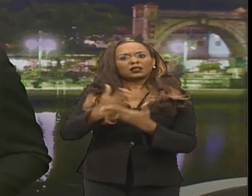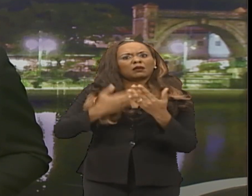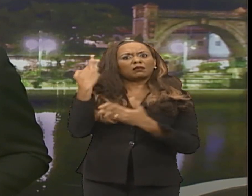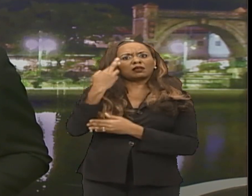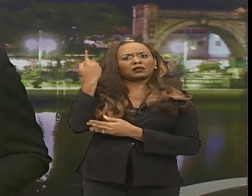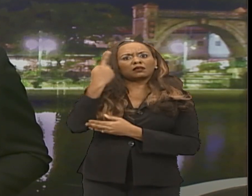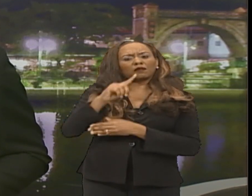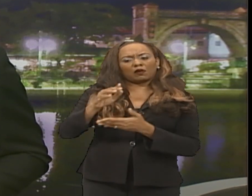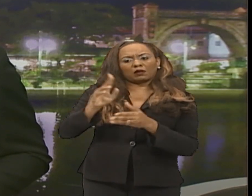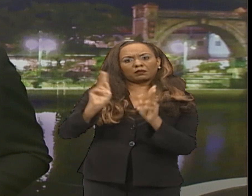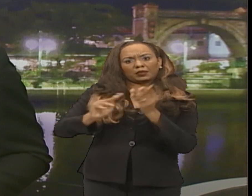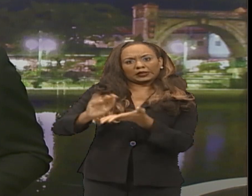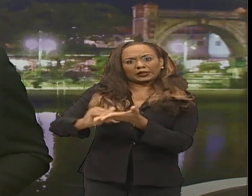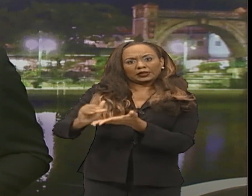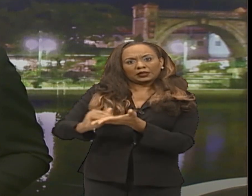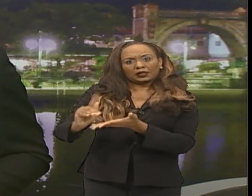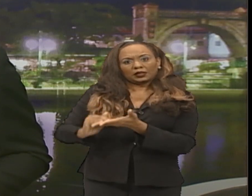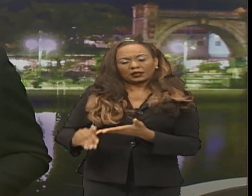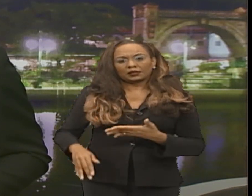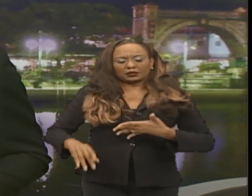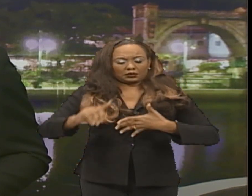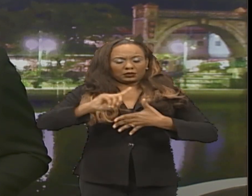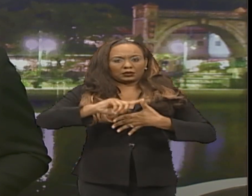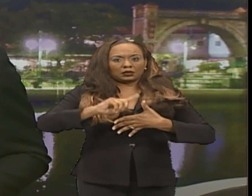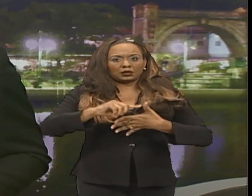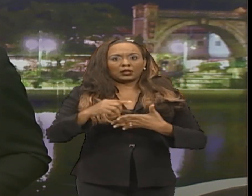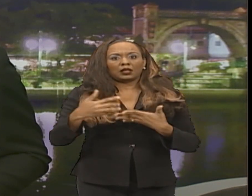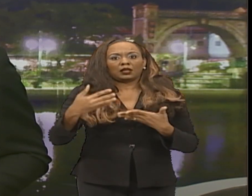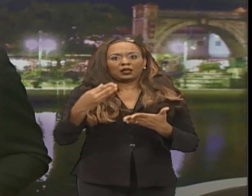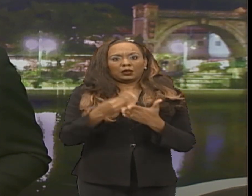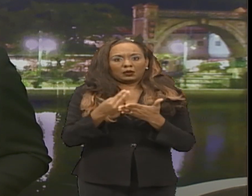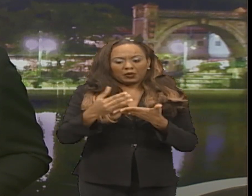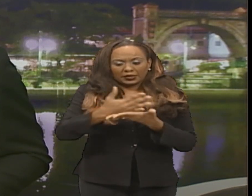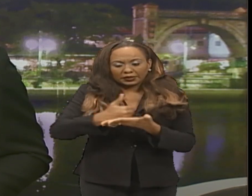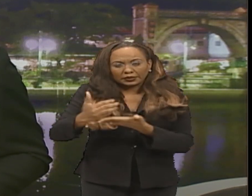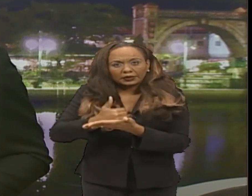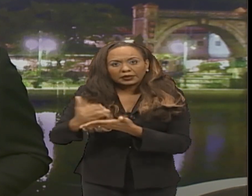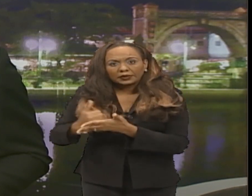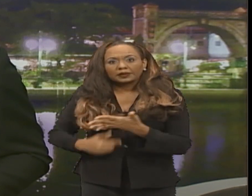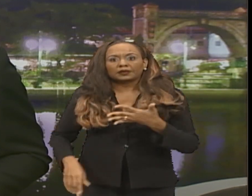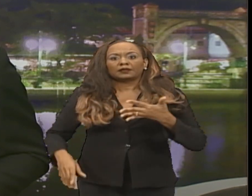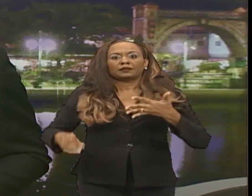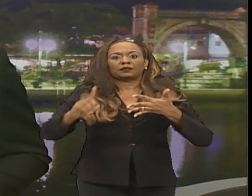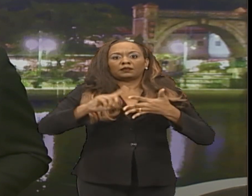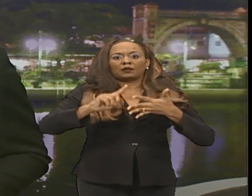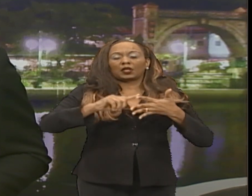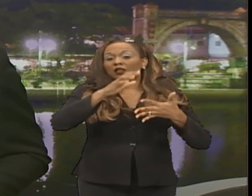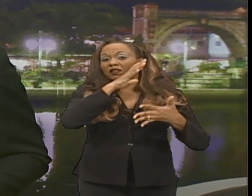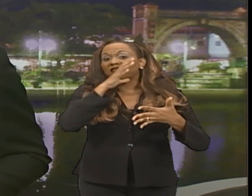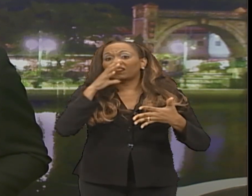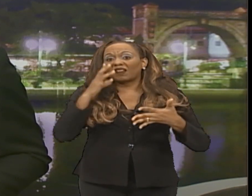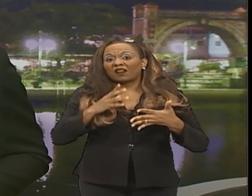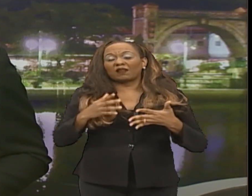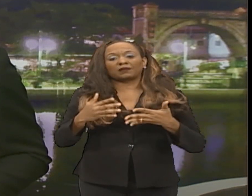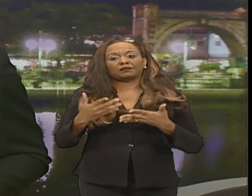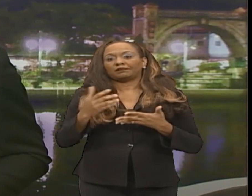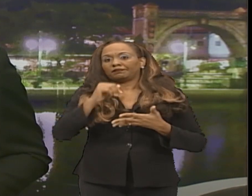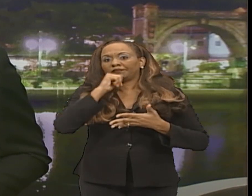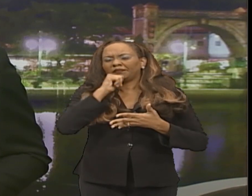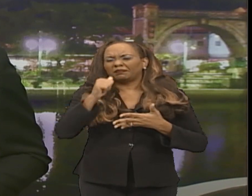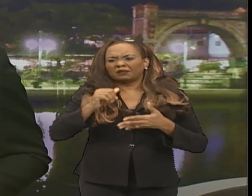but are not limited to, an unsustainable wages and salaries bill, losses in the farm stores of over